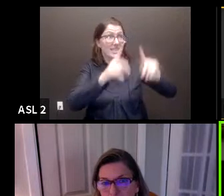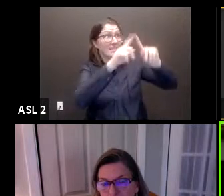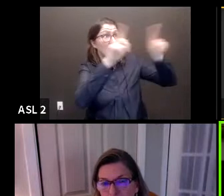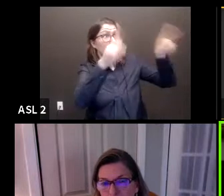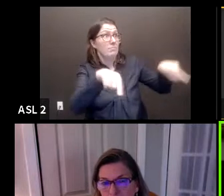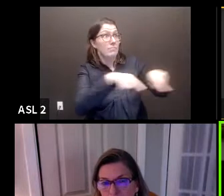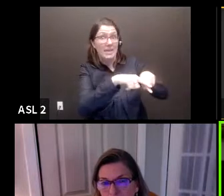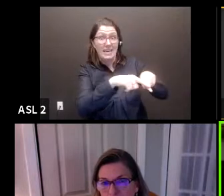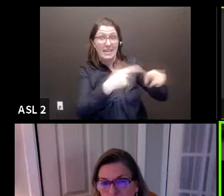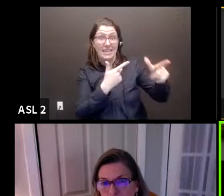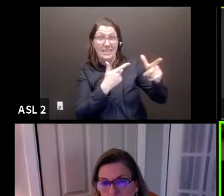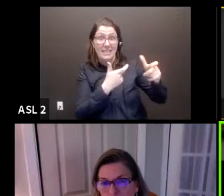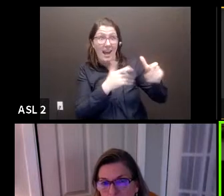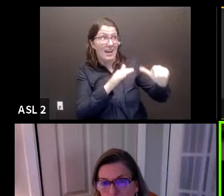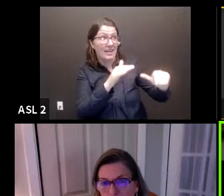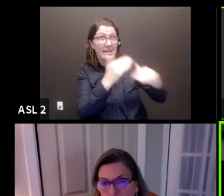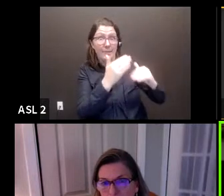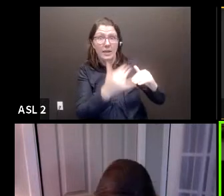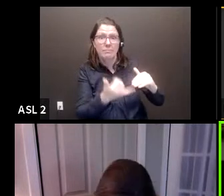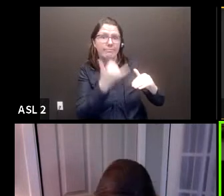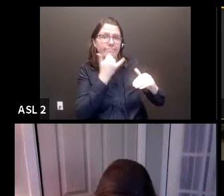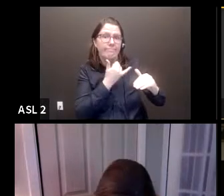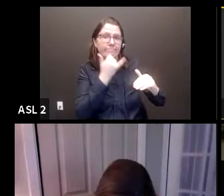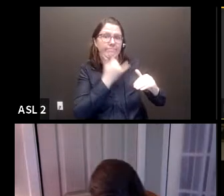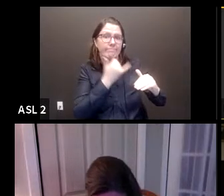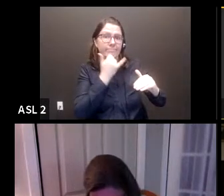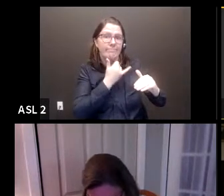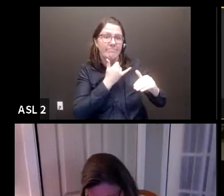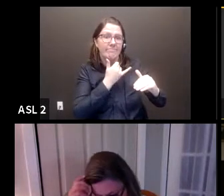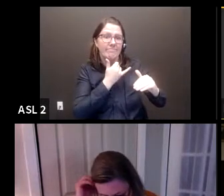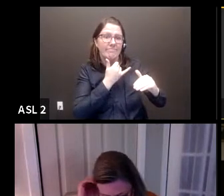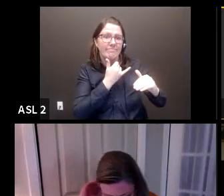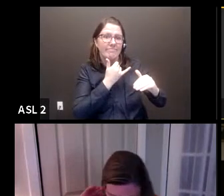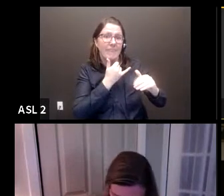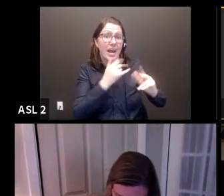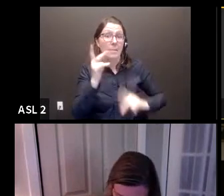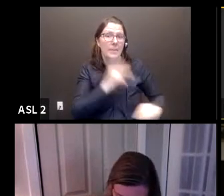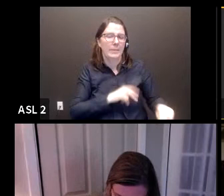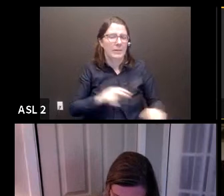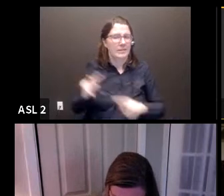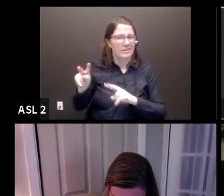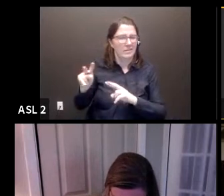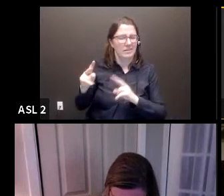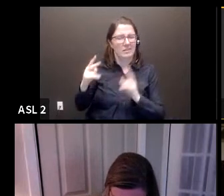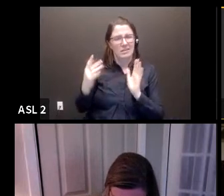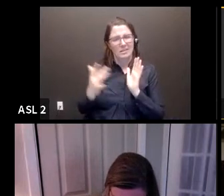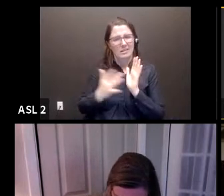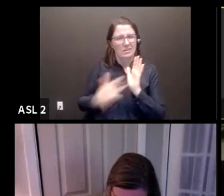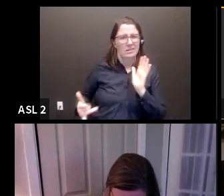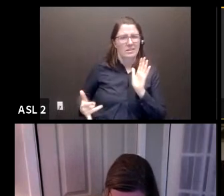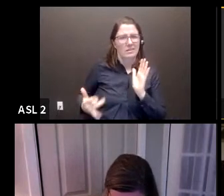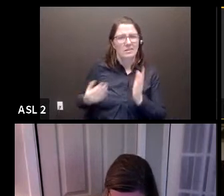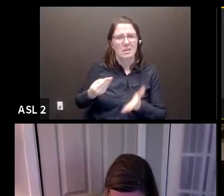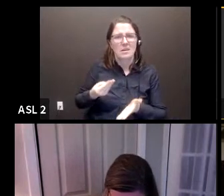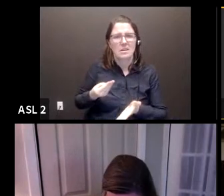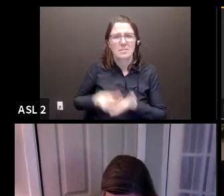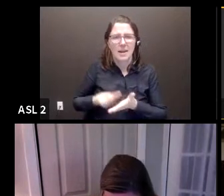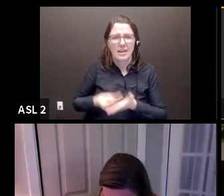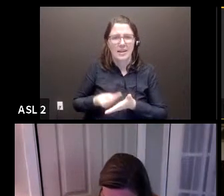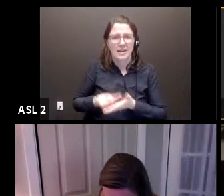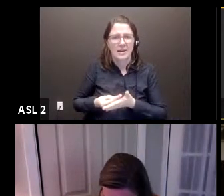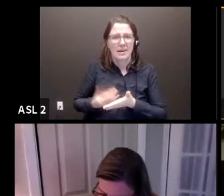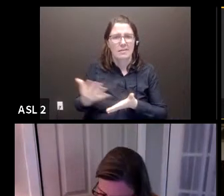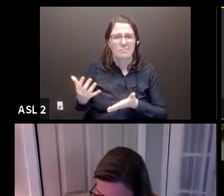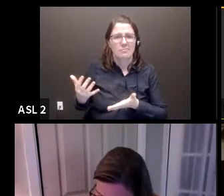limits and it is seen as somewhat of a cash grab if we have artificially reduced the um